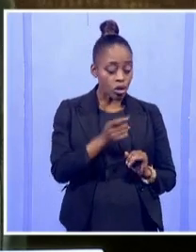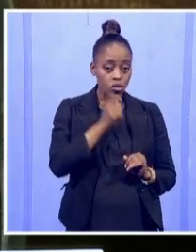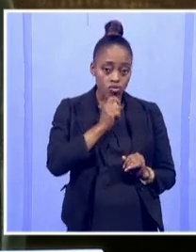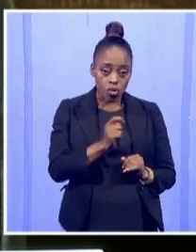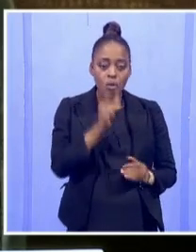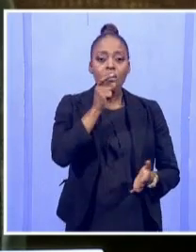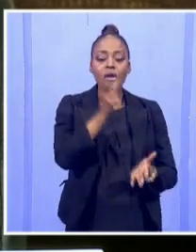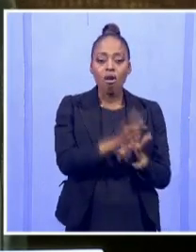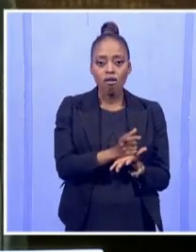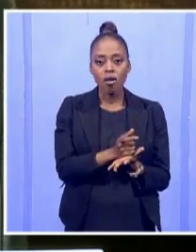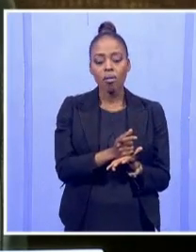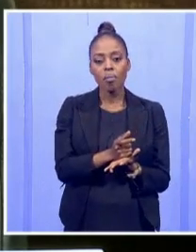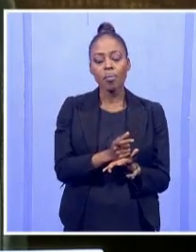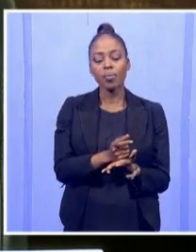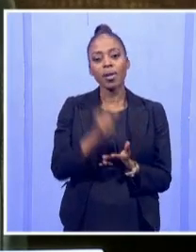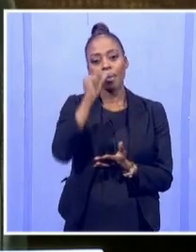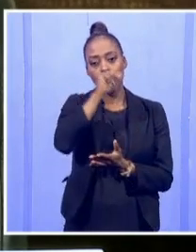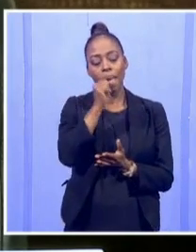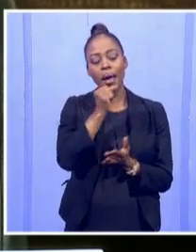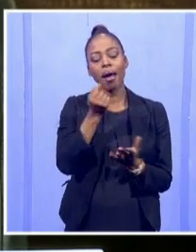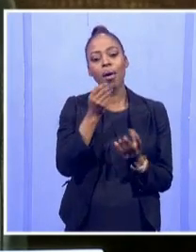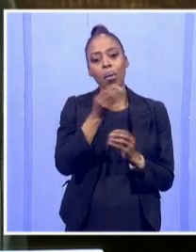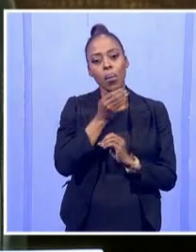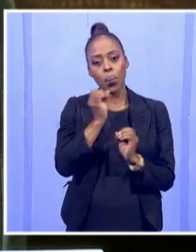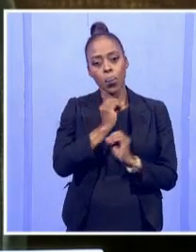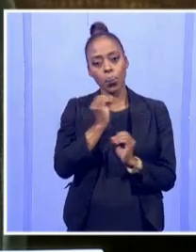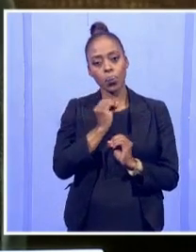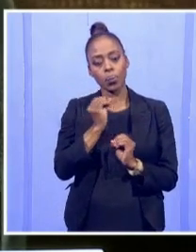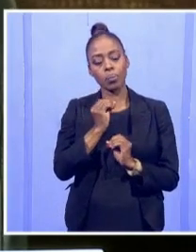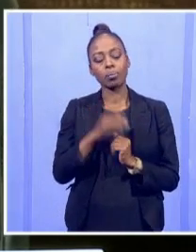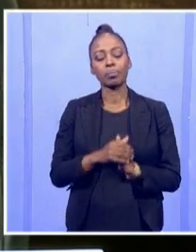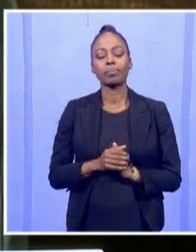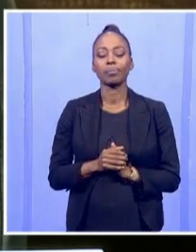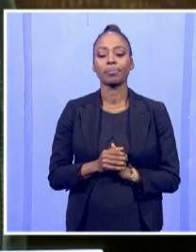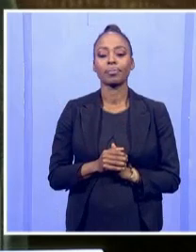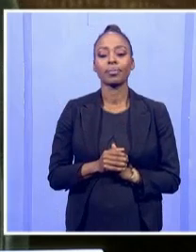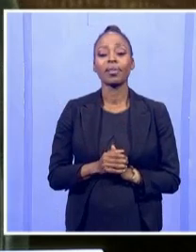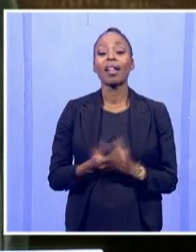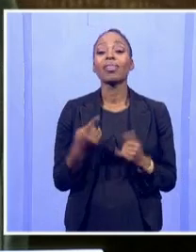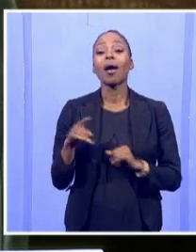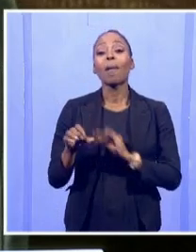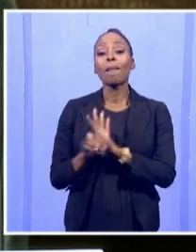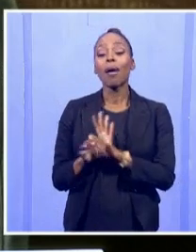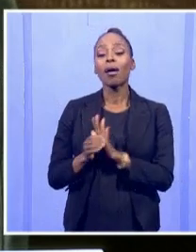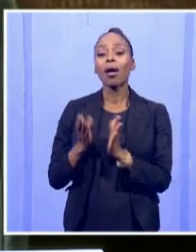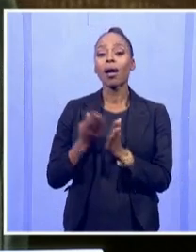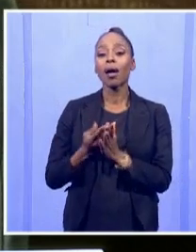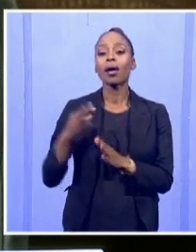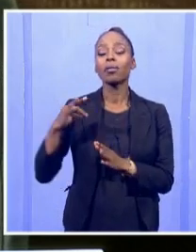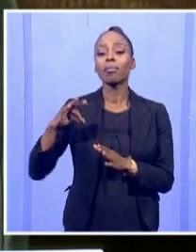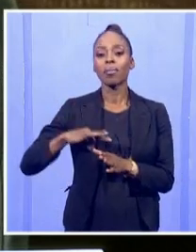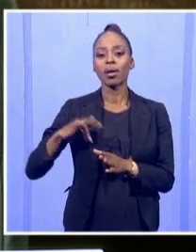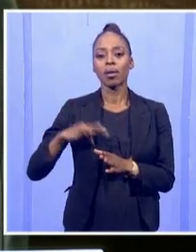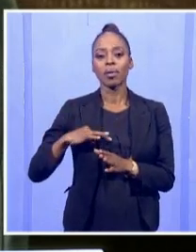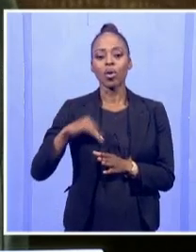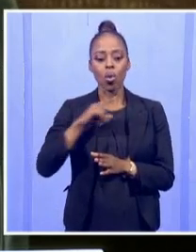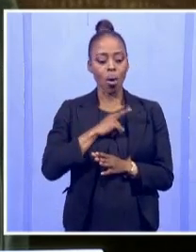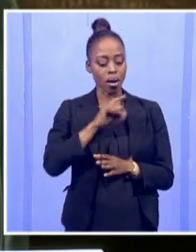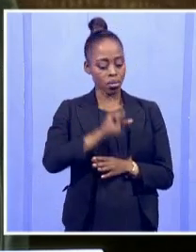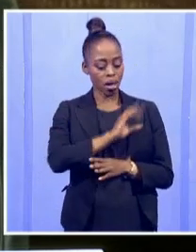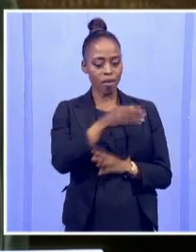in Riyadh, in Saudi Arabia. The Saudi market can benefit from the food production capacity of South